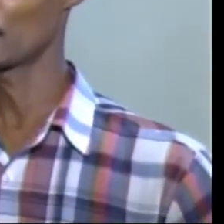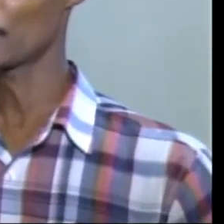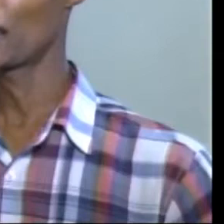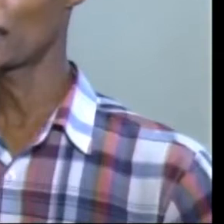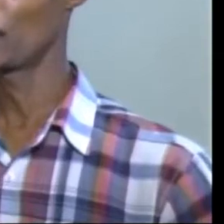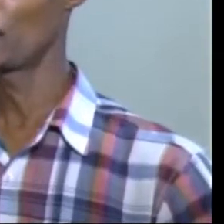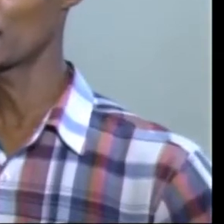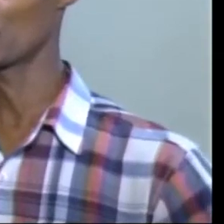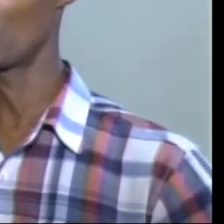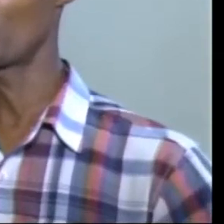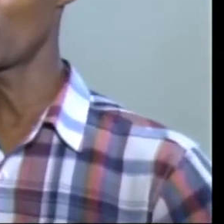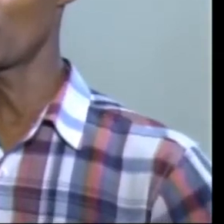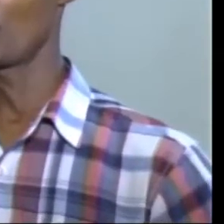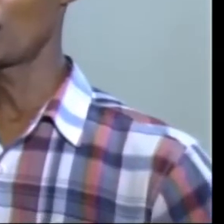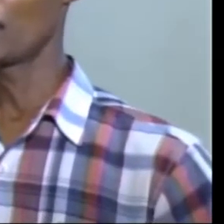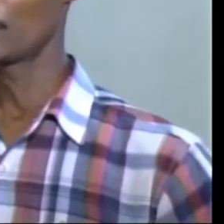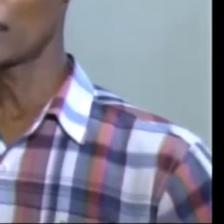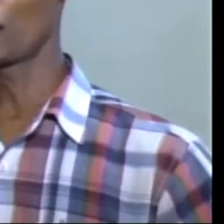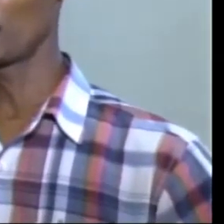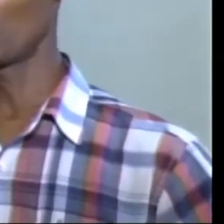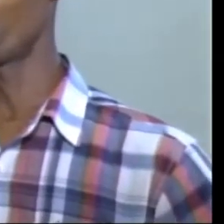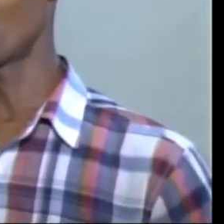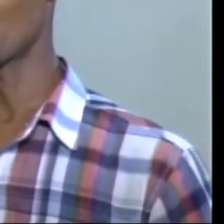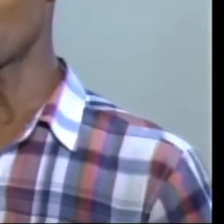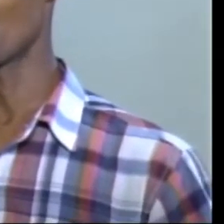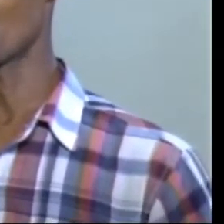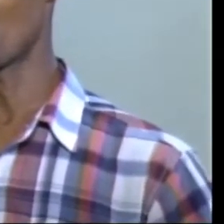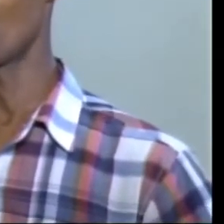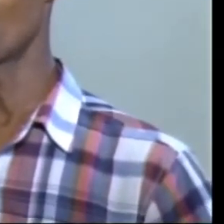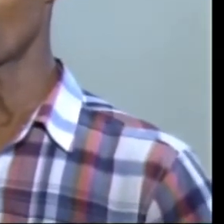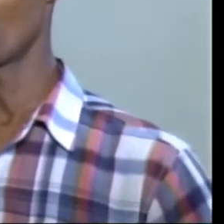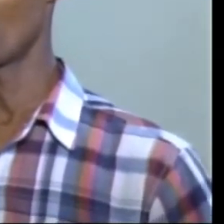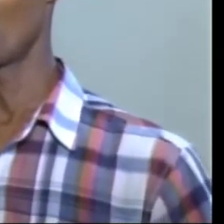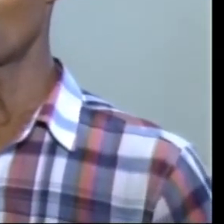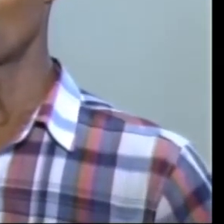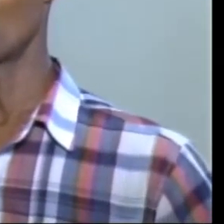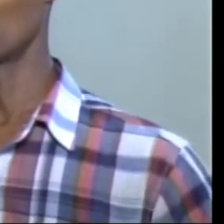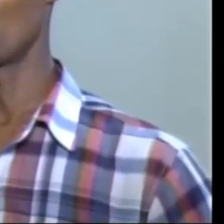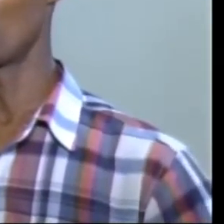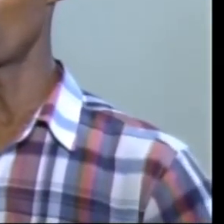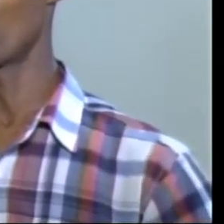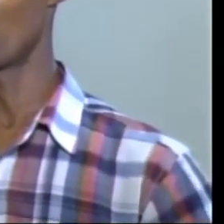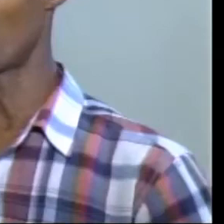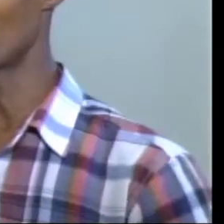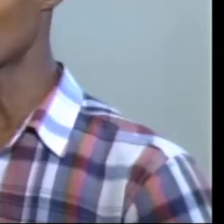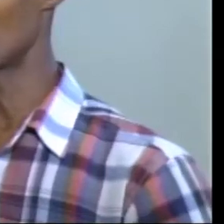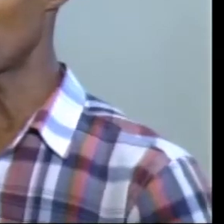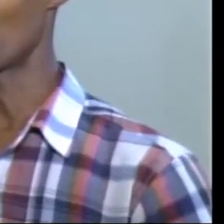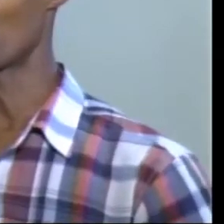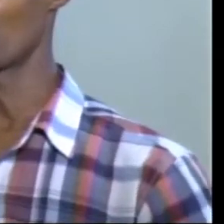will be on display, there will be some that will be up for sale as well. There will be more